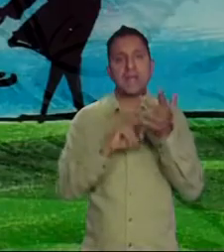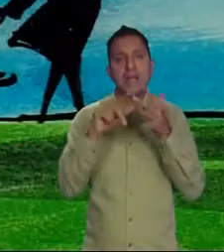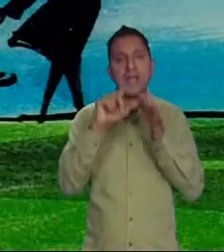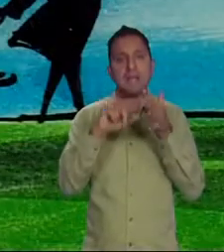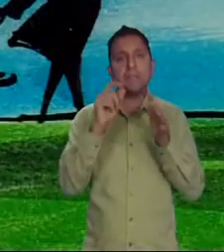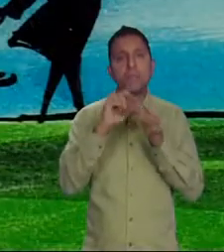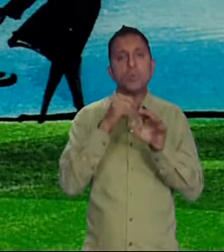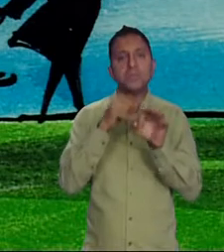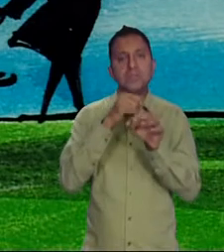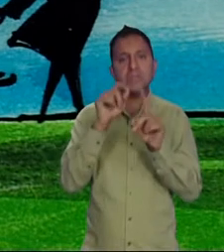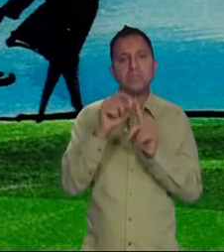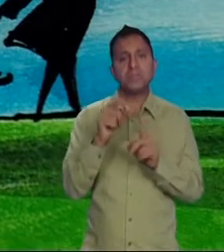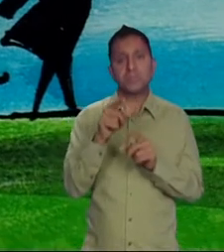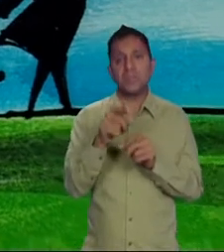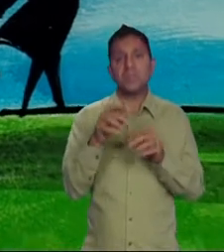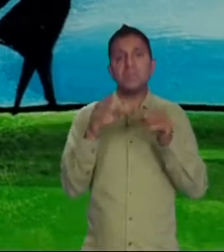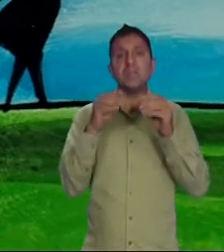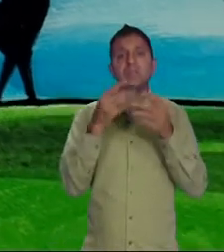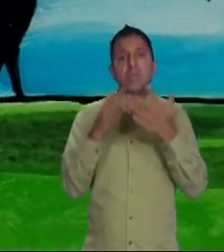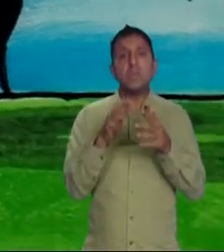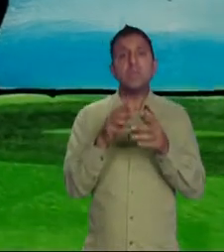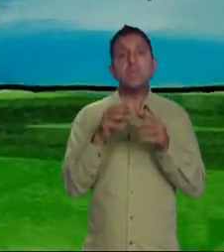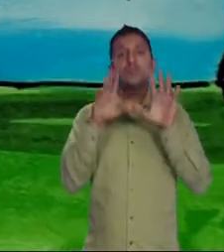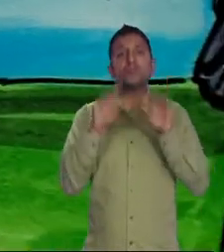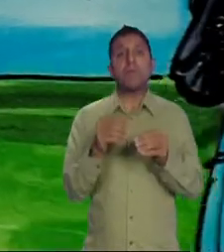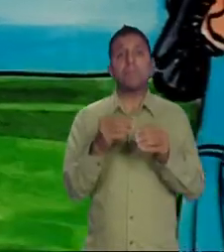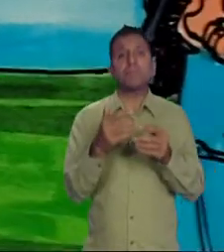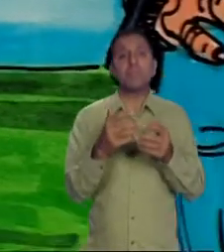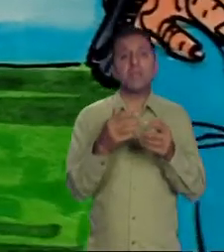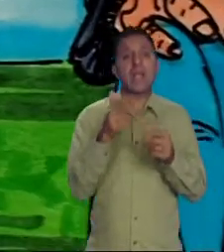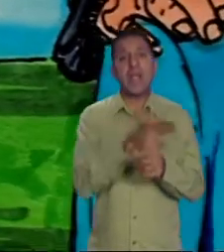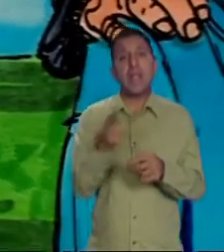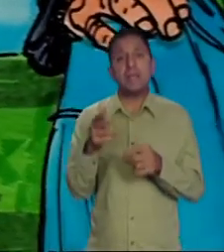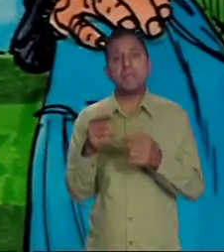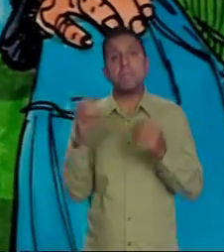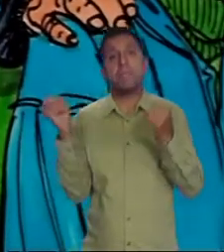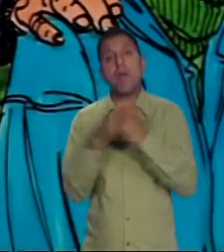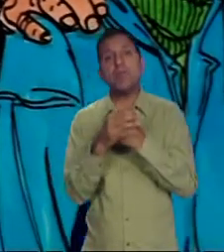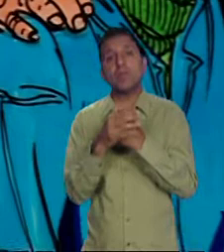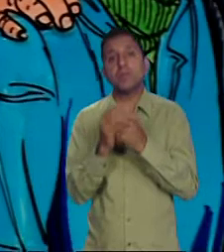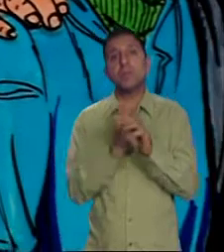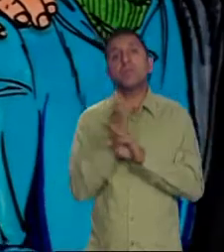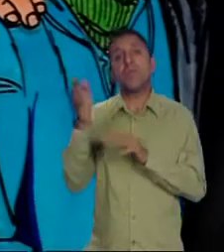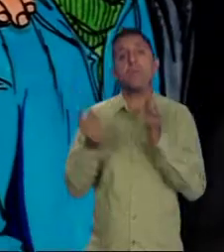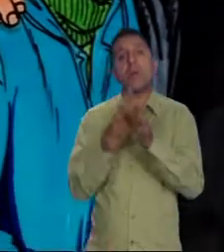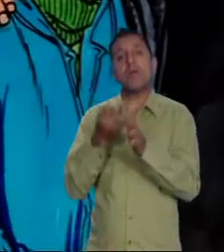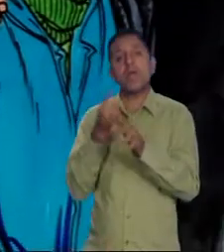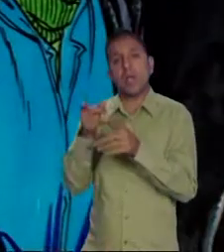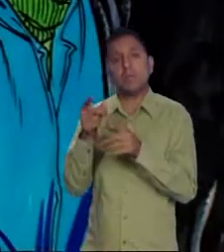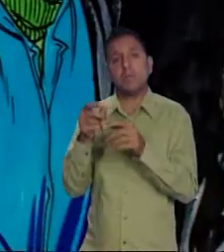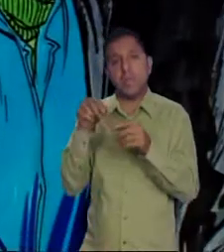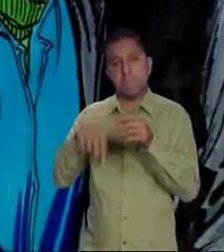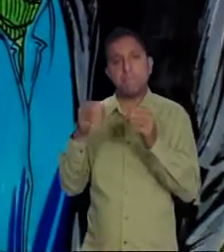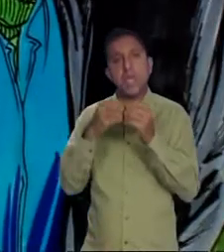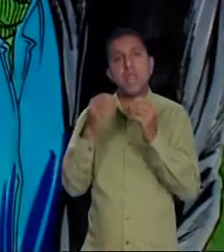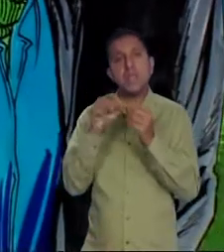Terminator. He wanted out of the killing game. He married, and the couple defected to US officials in Berlin in 1961. He served a